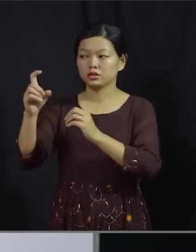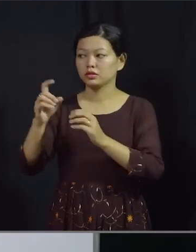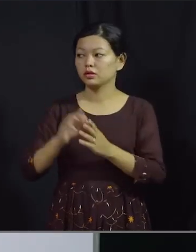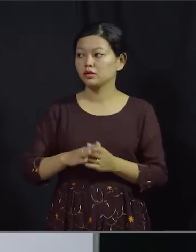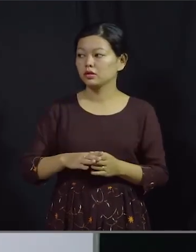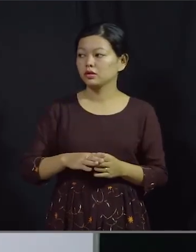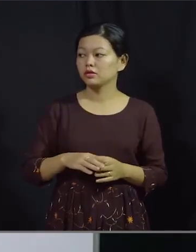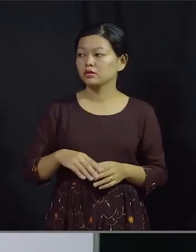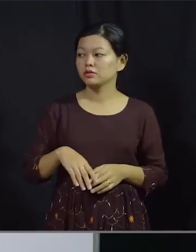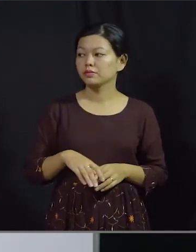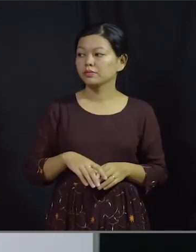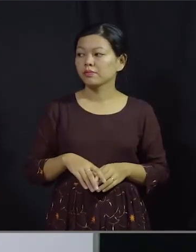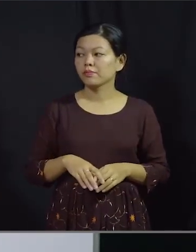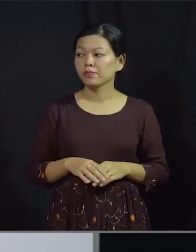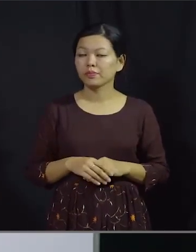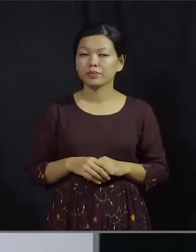at the overall